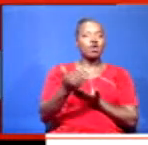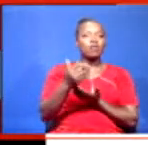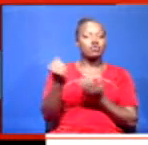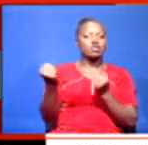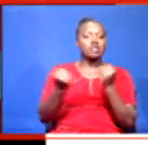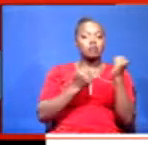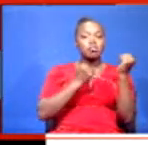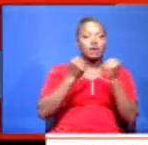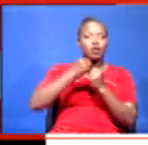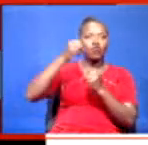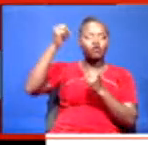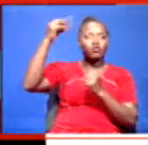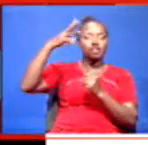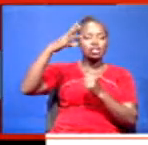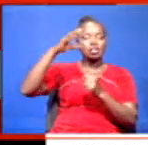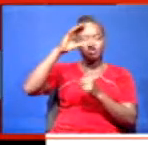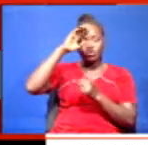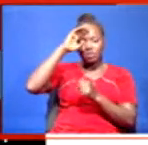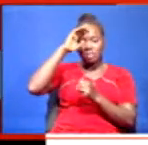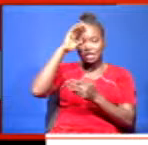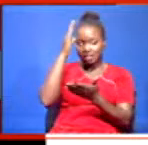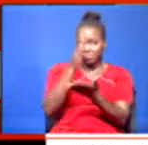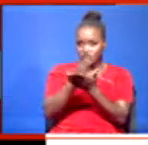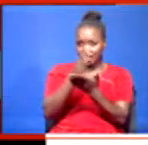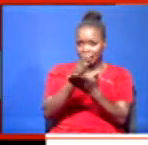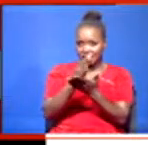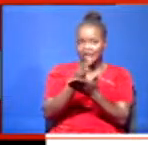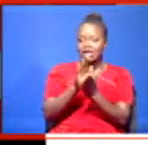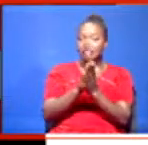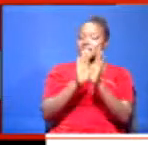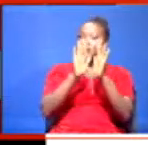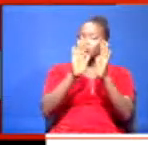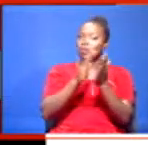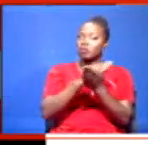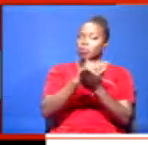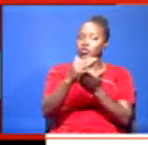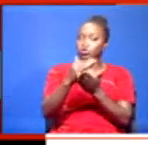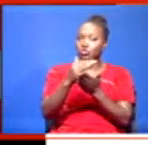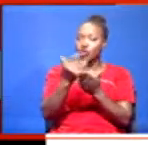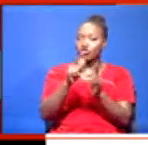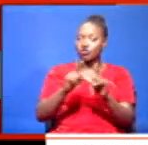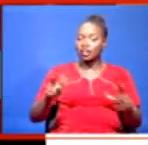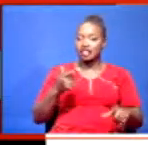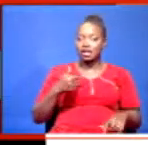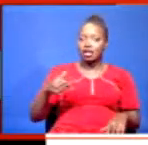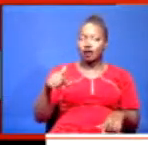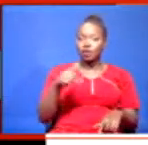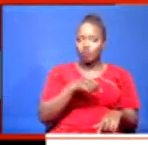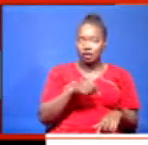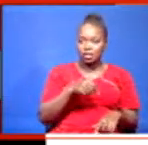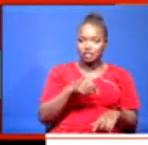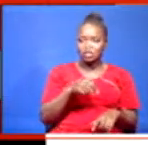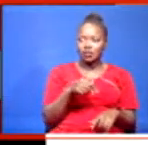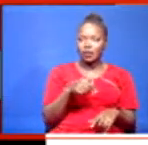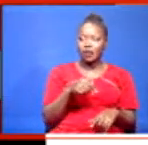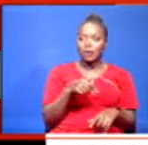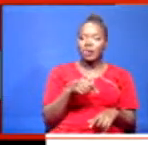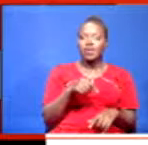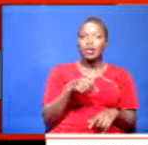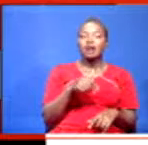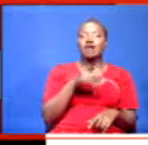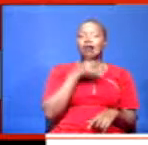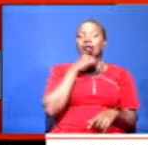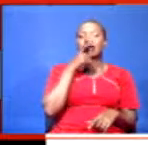when you consider the fact that significant portion of our land would be considered to be arid and